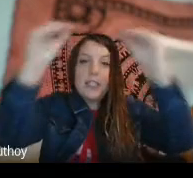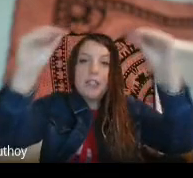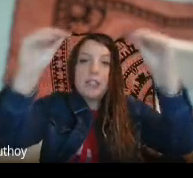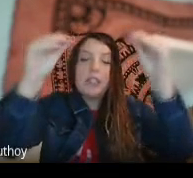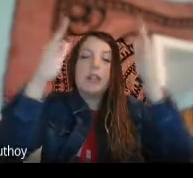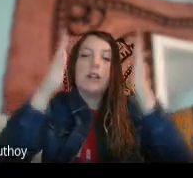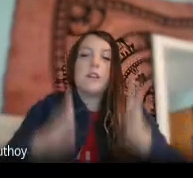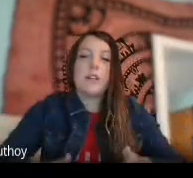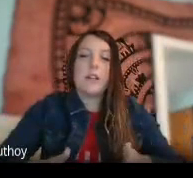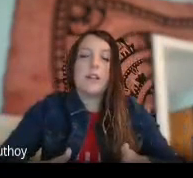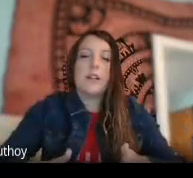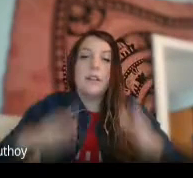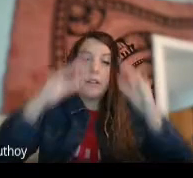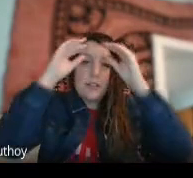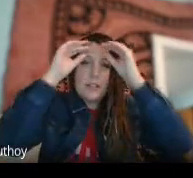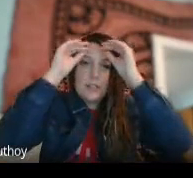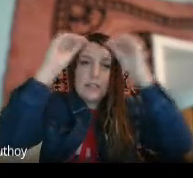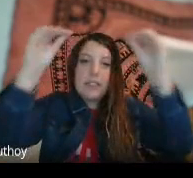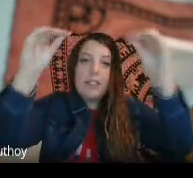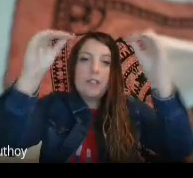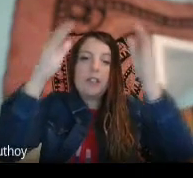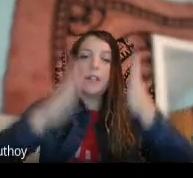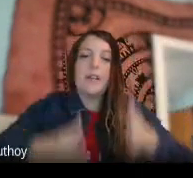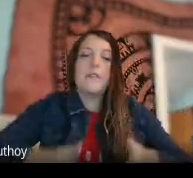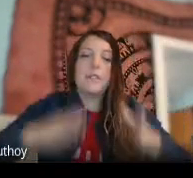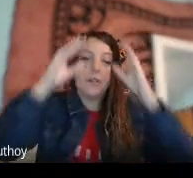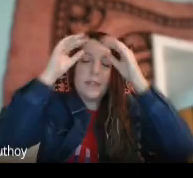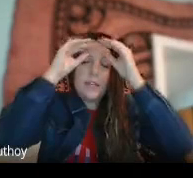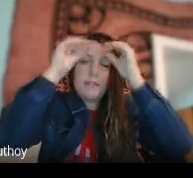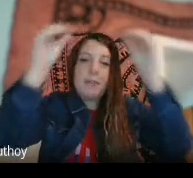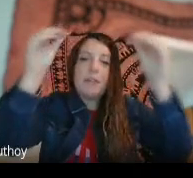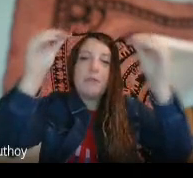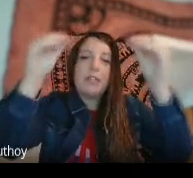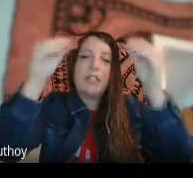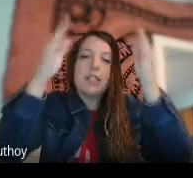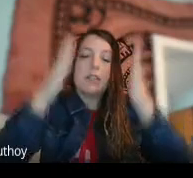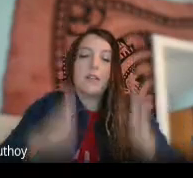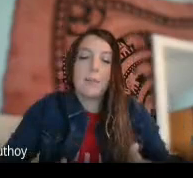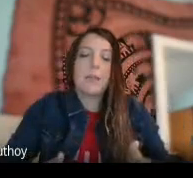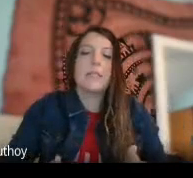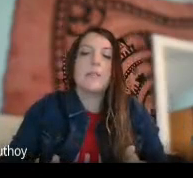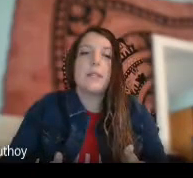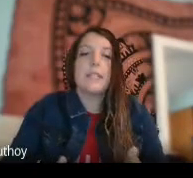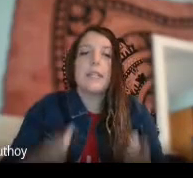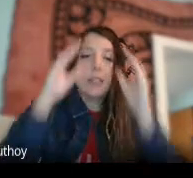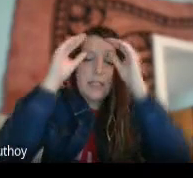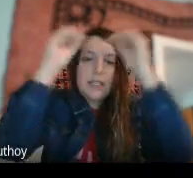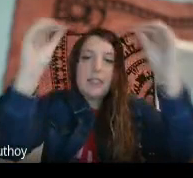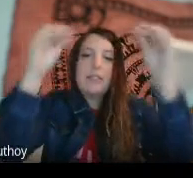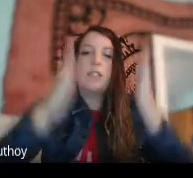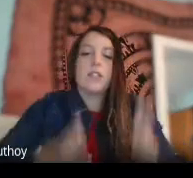So teacher, teach. So you're giving them the information and you're that person who does